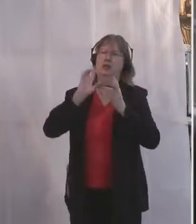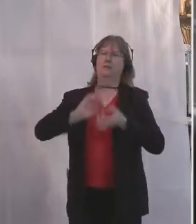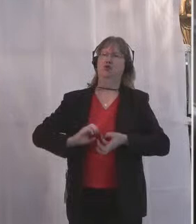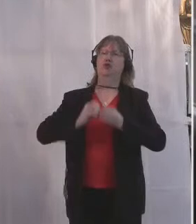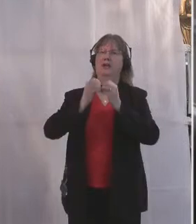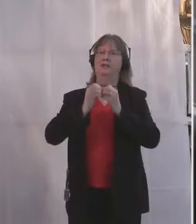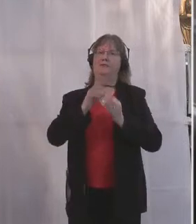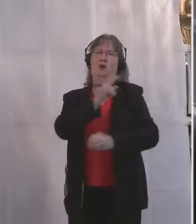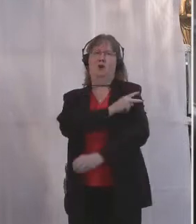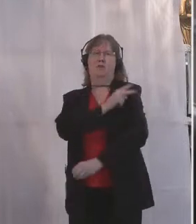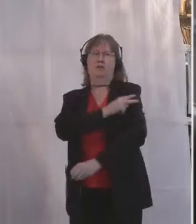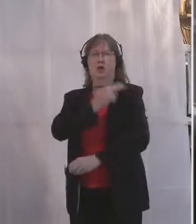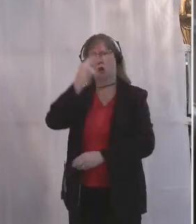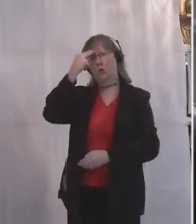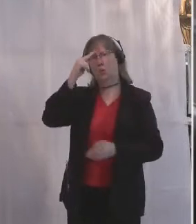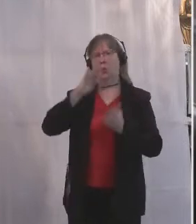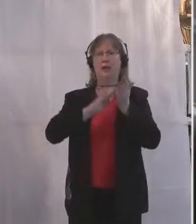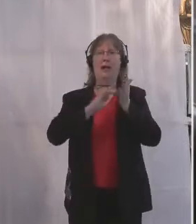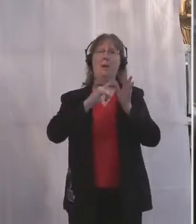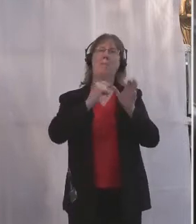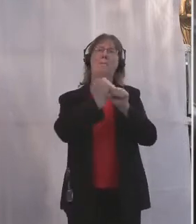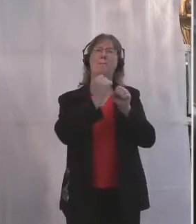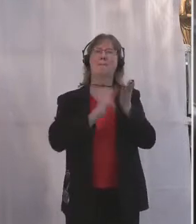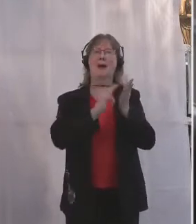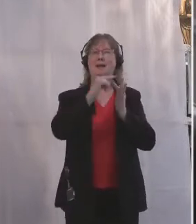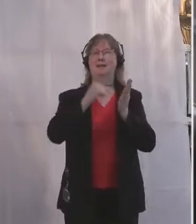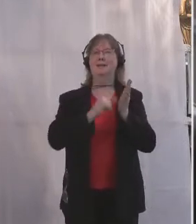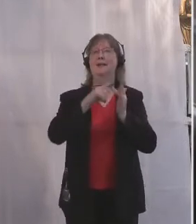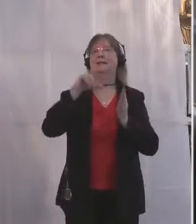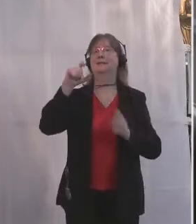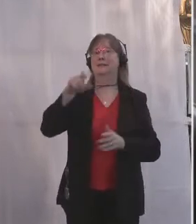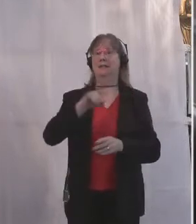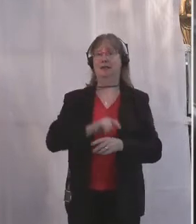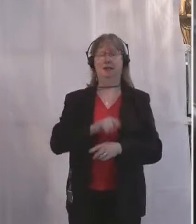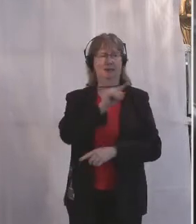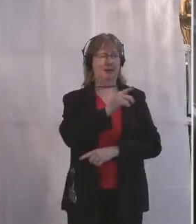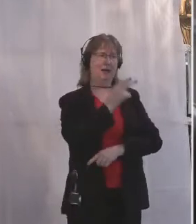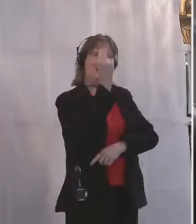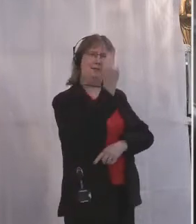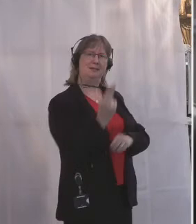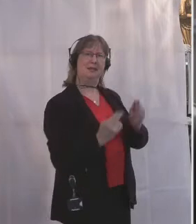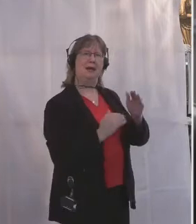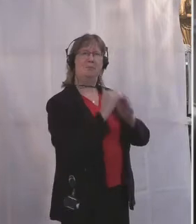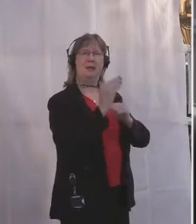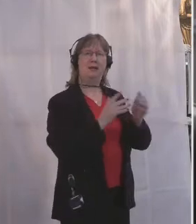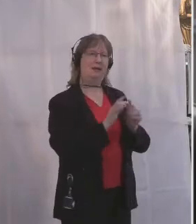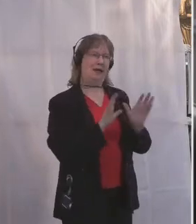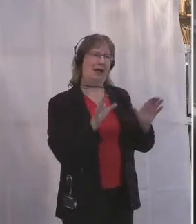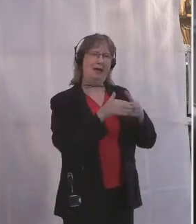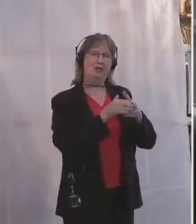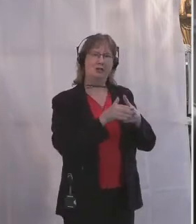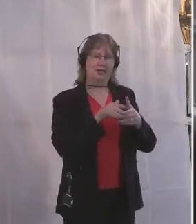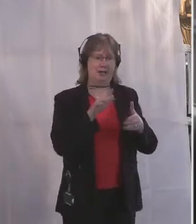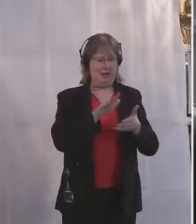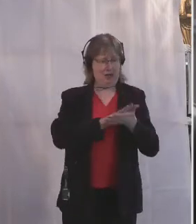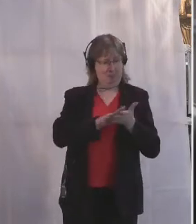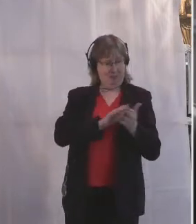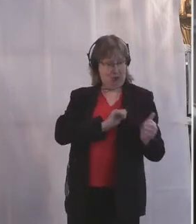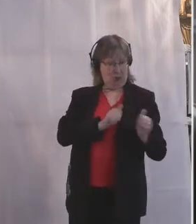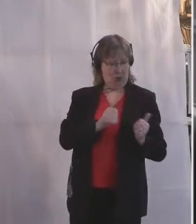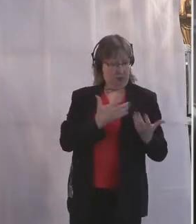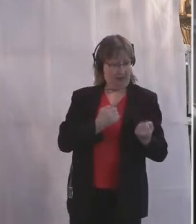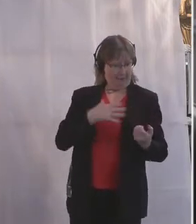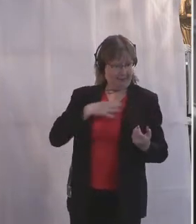an organisation called Magnetic, and it's a design-build agency transforming change within